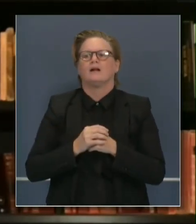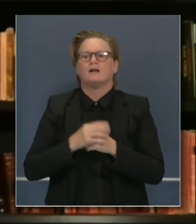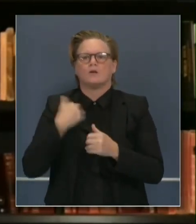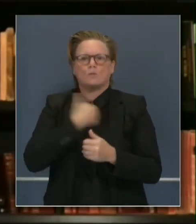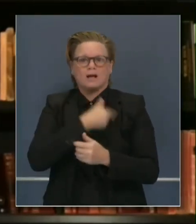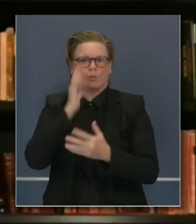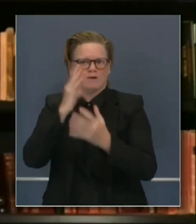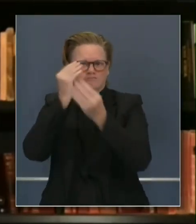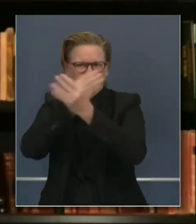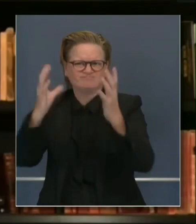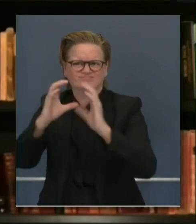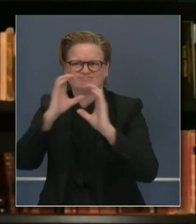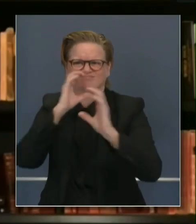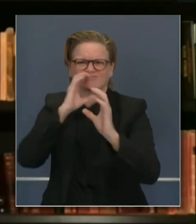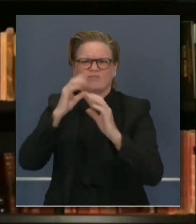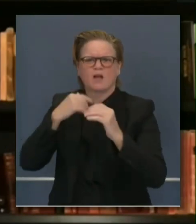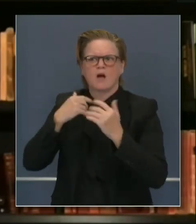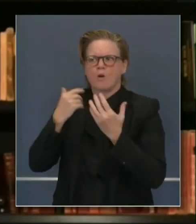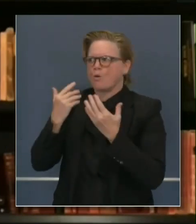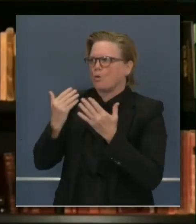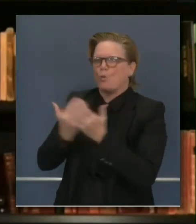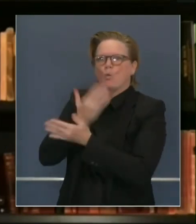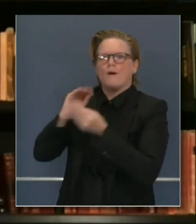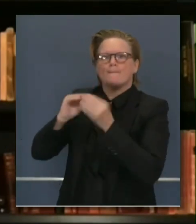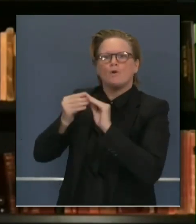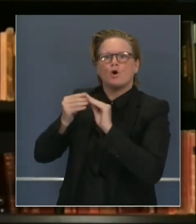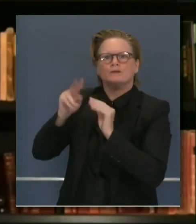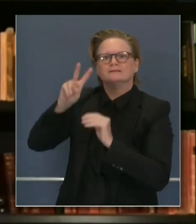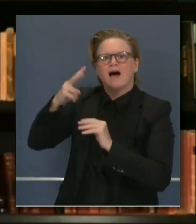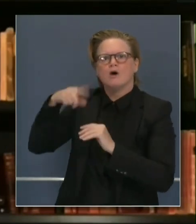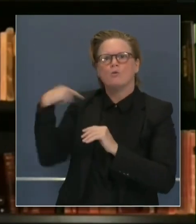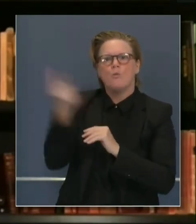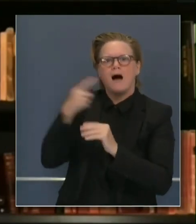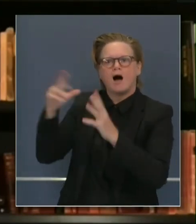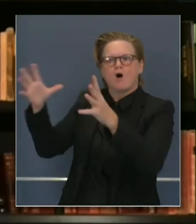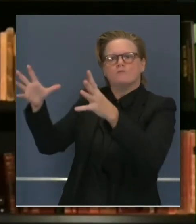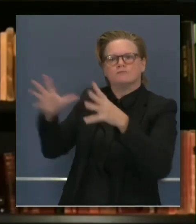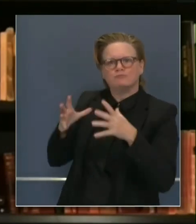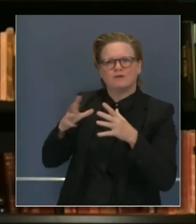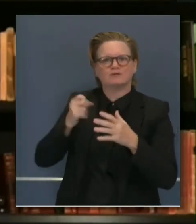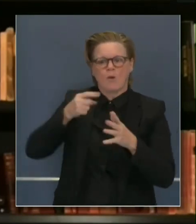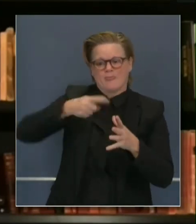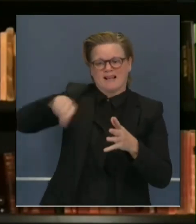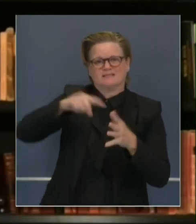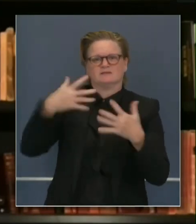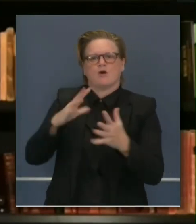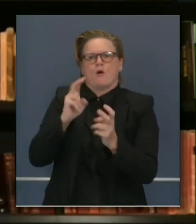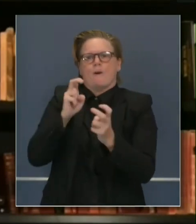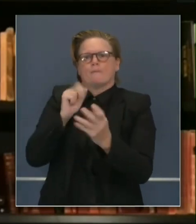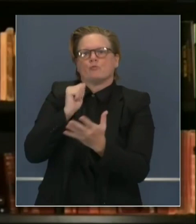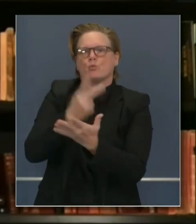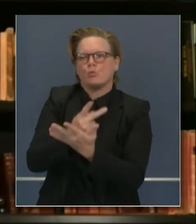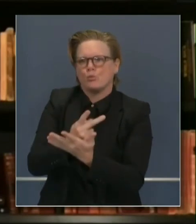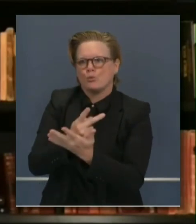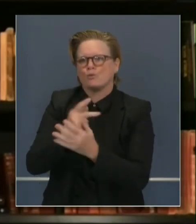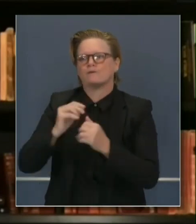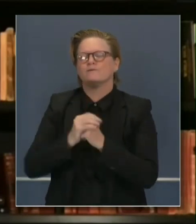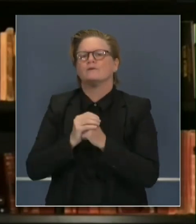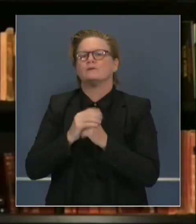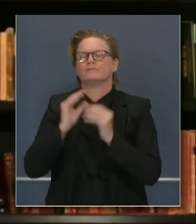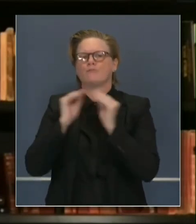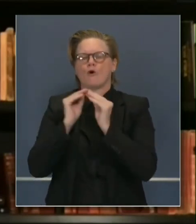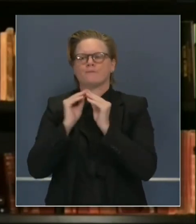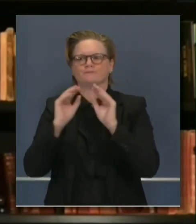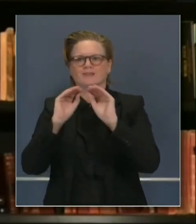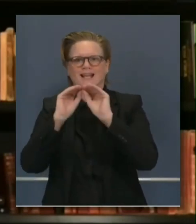very transparent way. Moderna, still waiting for approval. Once they have approval as well, they will have more clarity in terms of the availability of